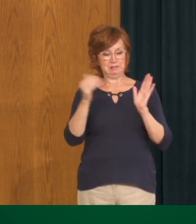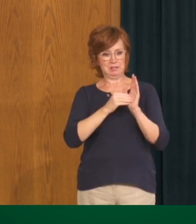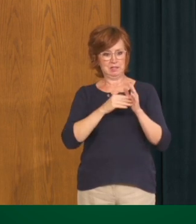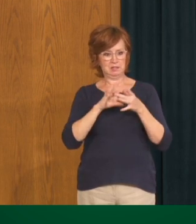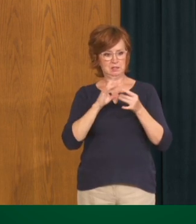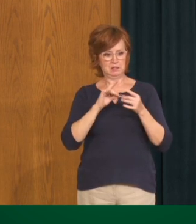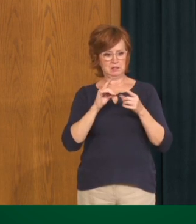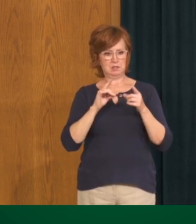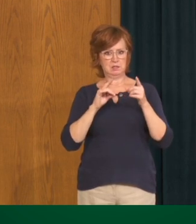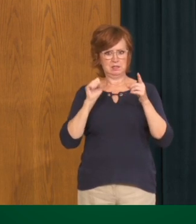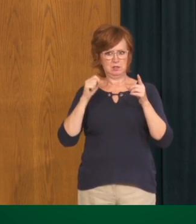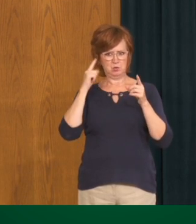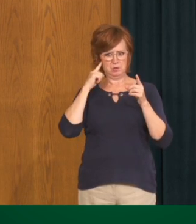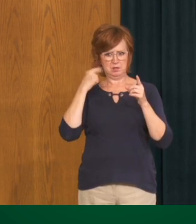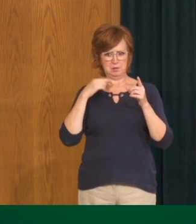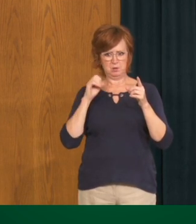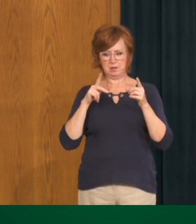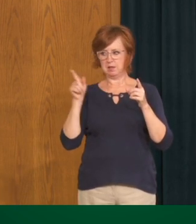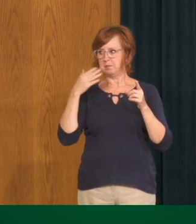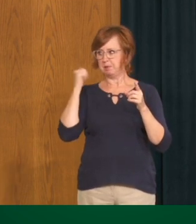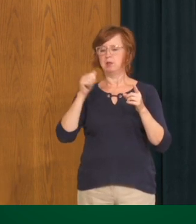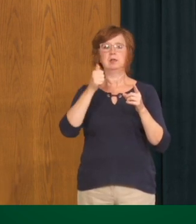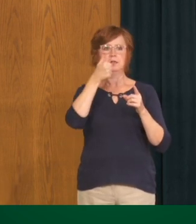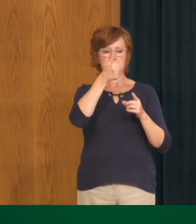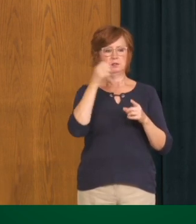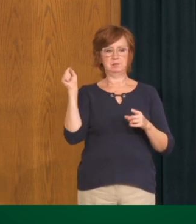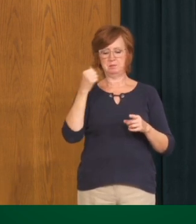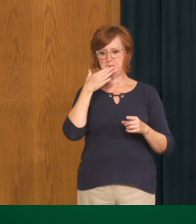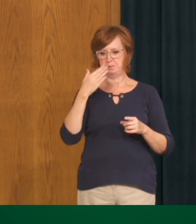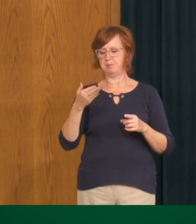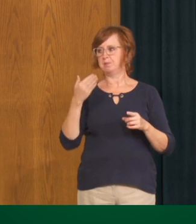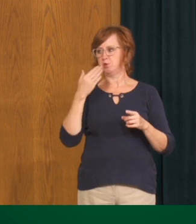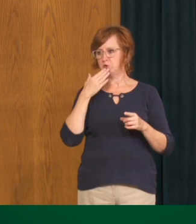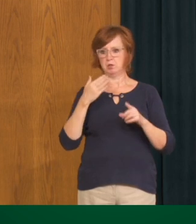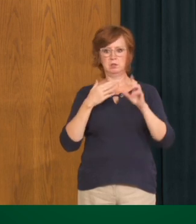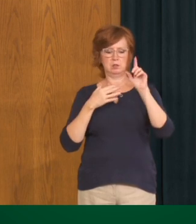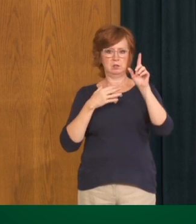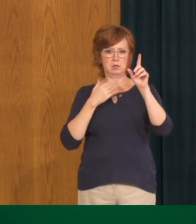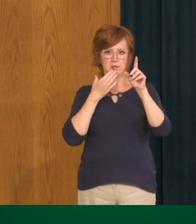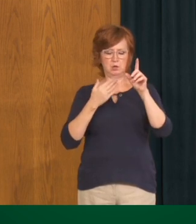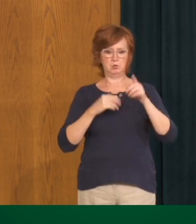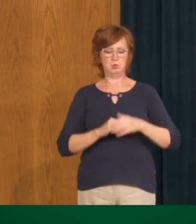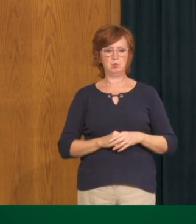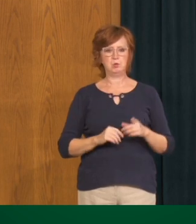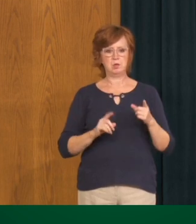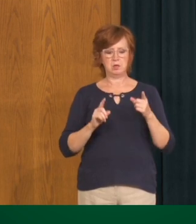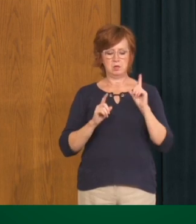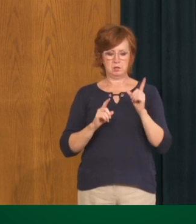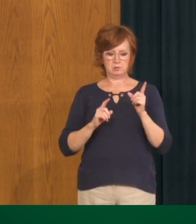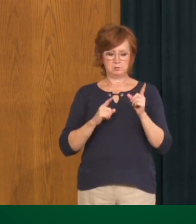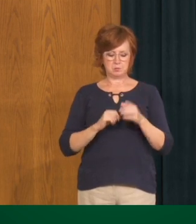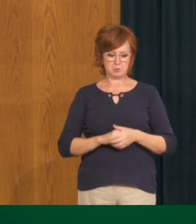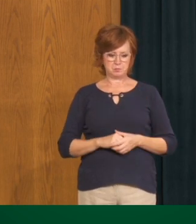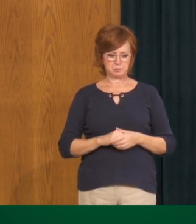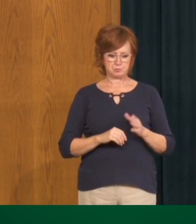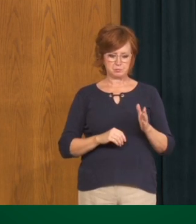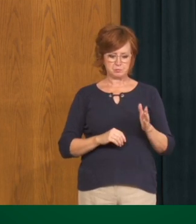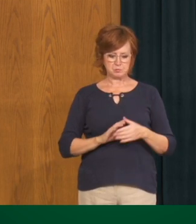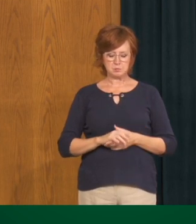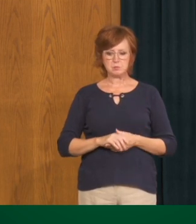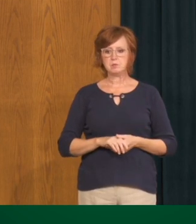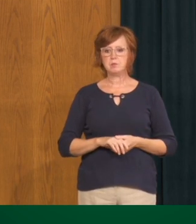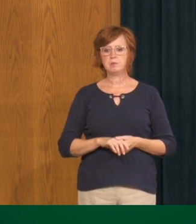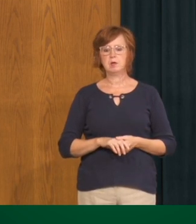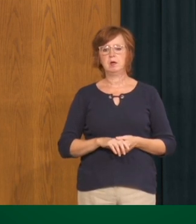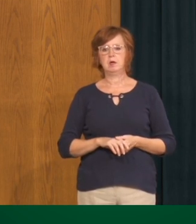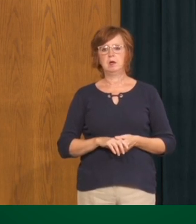question? Hi, can you guys hear me okay now? Is that better? That's better. Thank you, Chris. Okay, thank you. In this update, there's a lot of